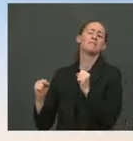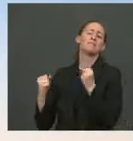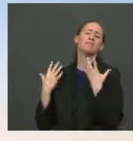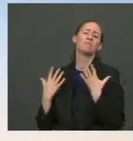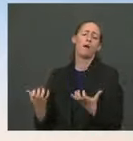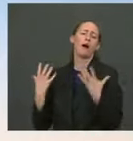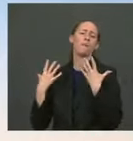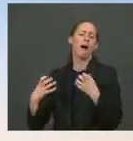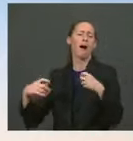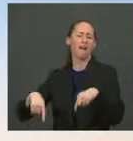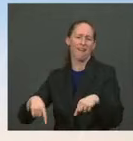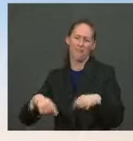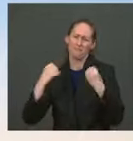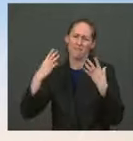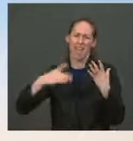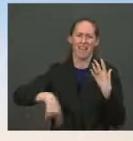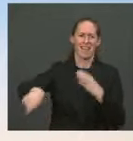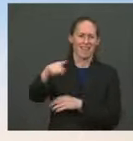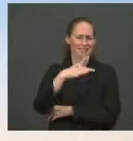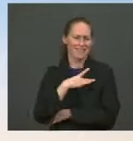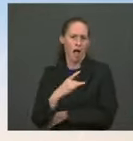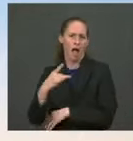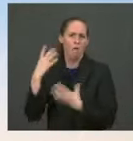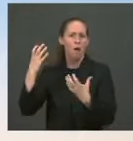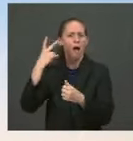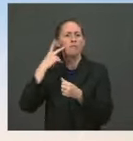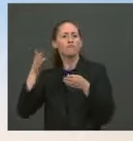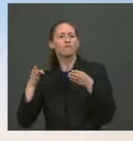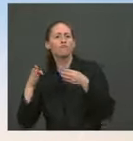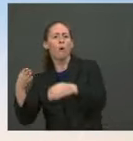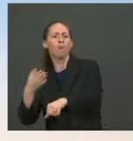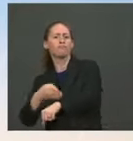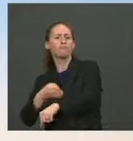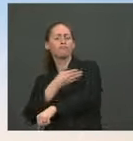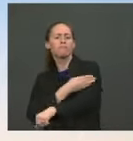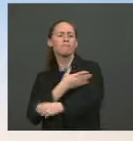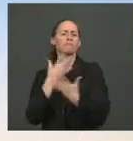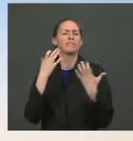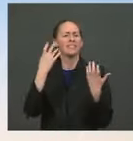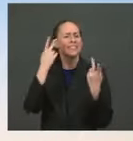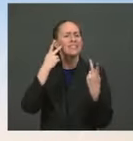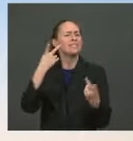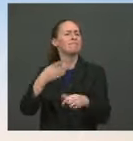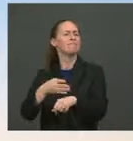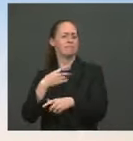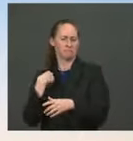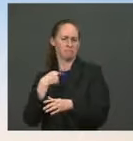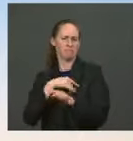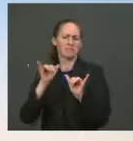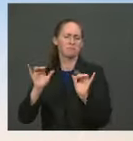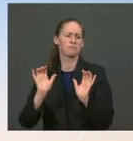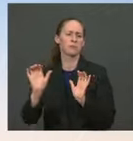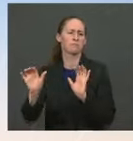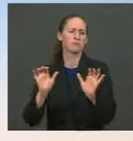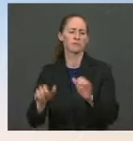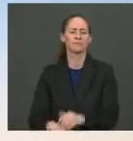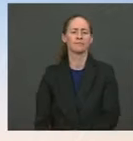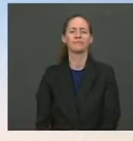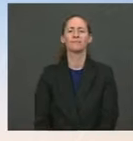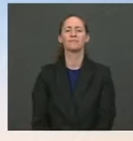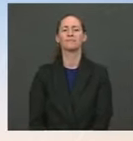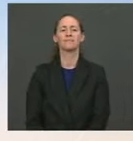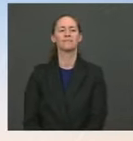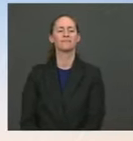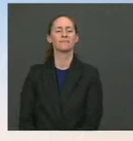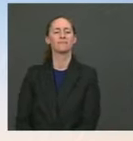popular. They want to see the modernization of that hit hard infrastructure. So we're going to continue to push forward. And one more, if I could, and Secretary Raimondo